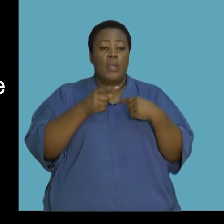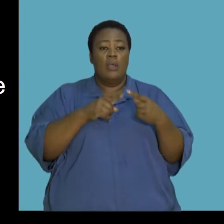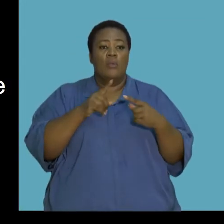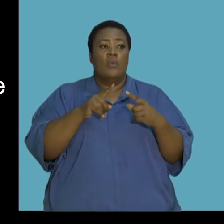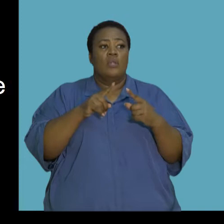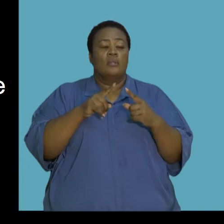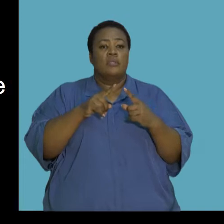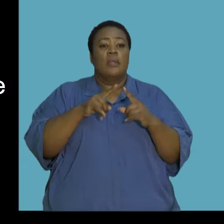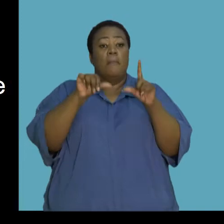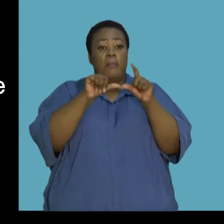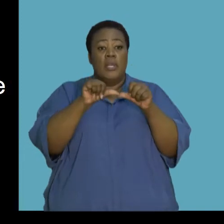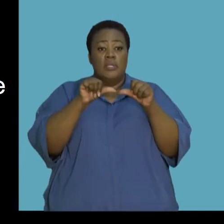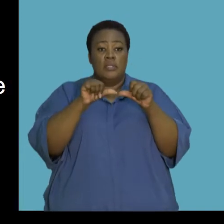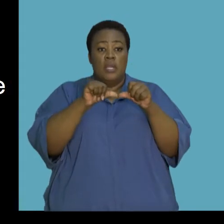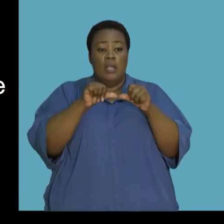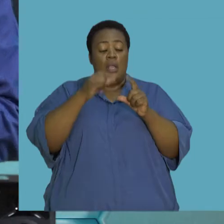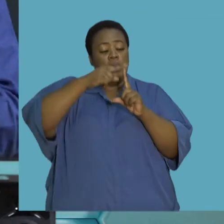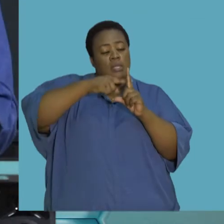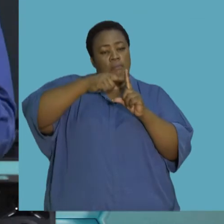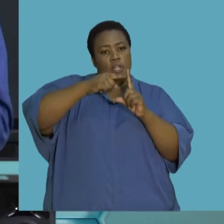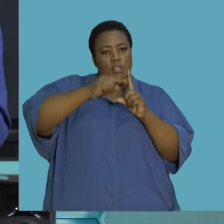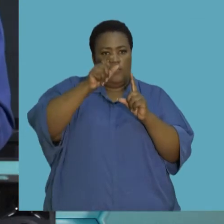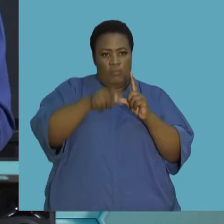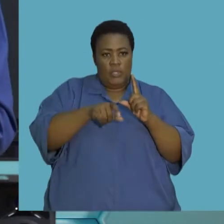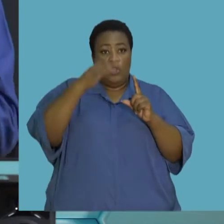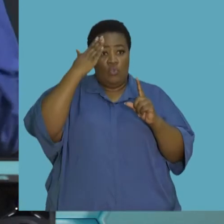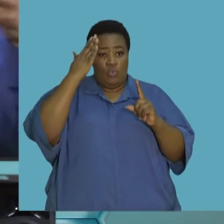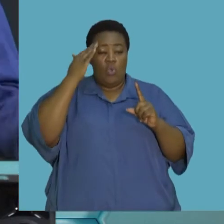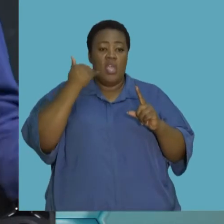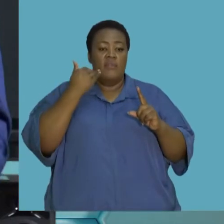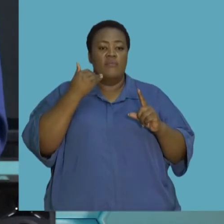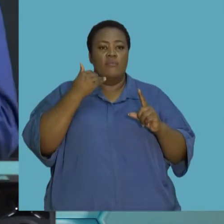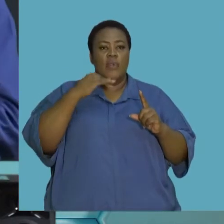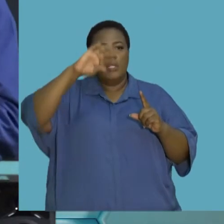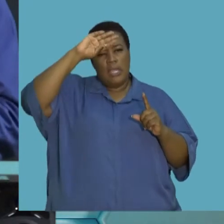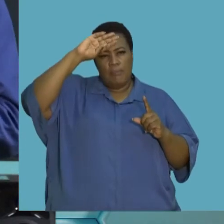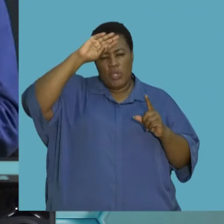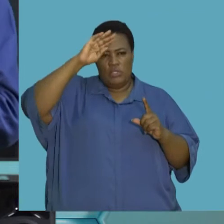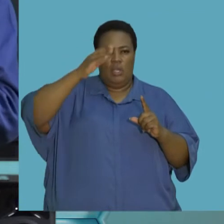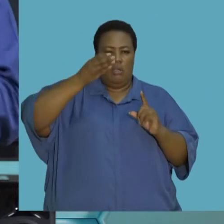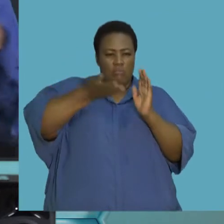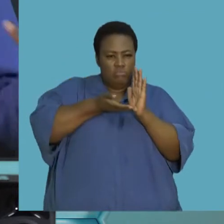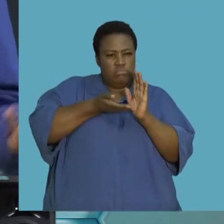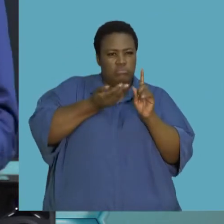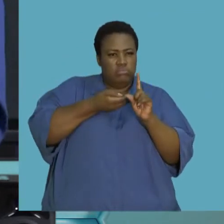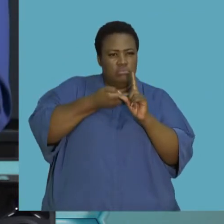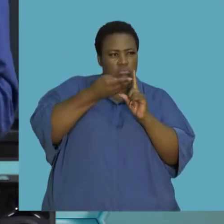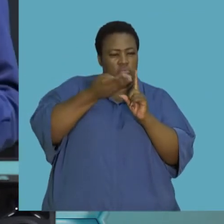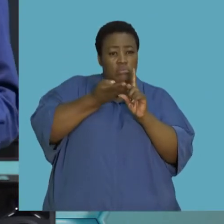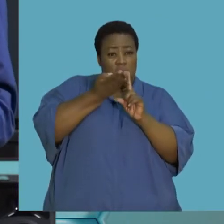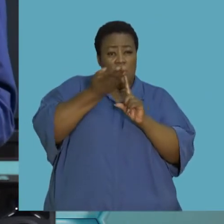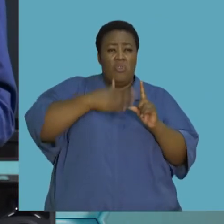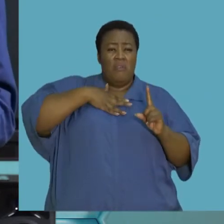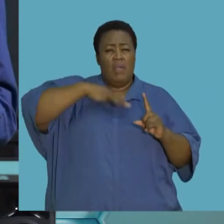about measuring the temperature of an individual, and you know that as the temperature increases, you feel